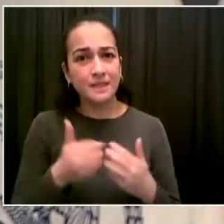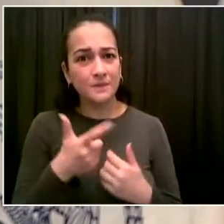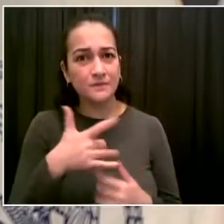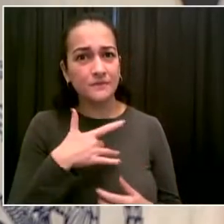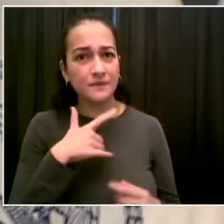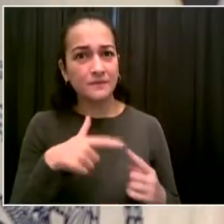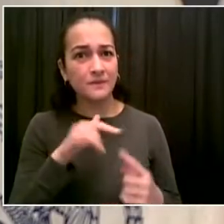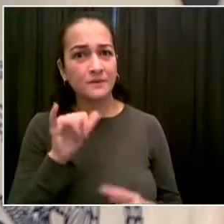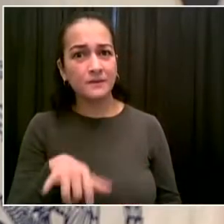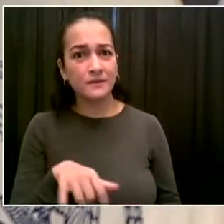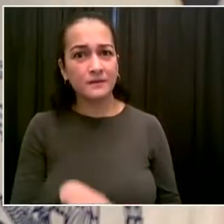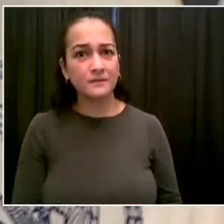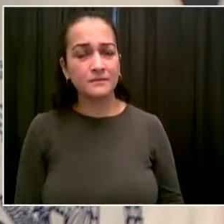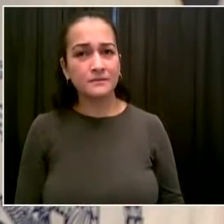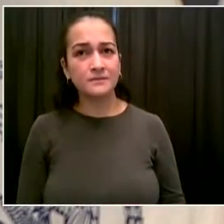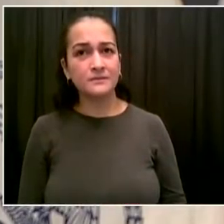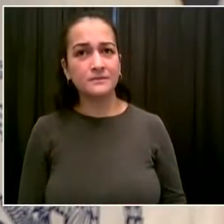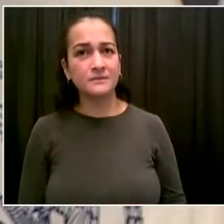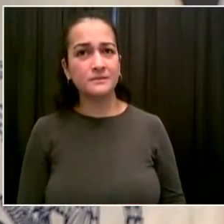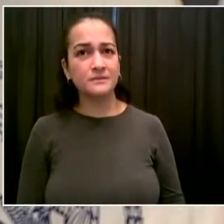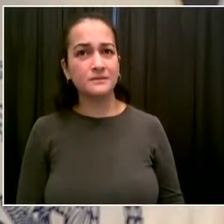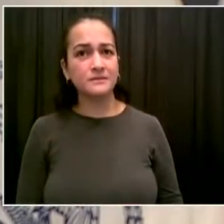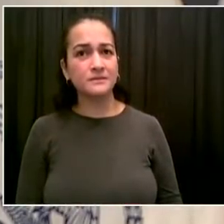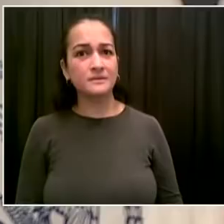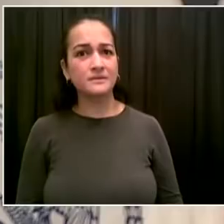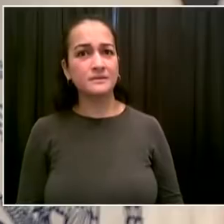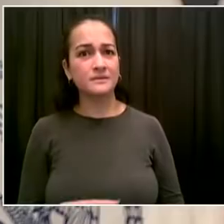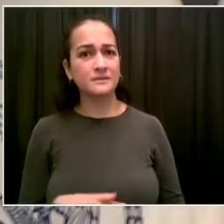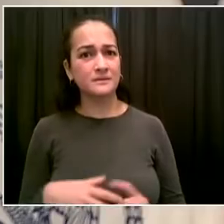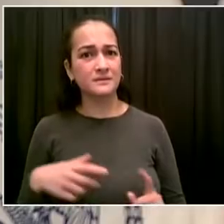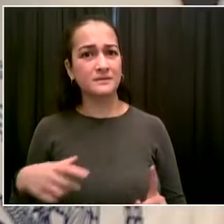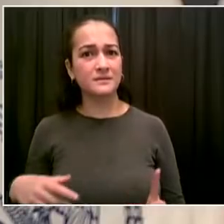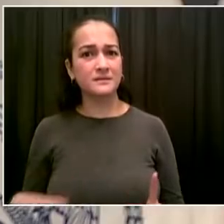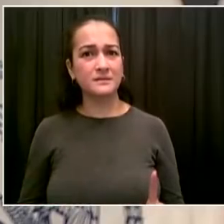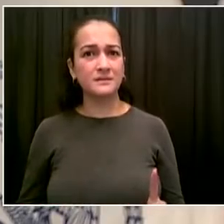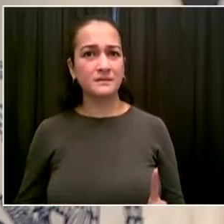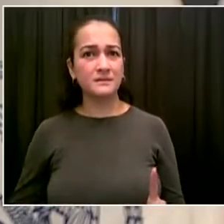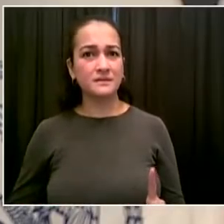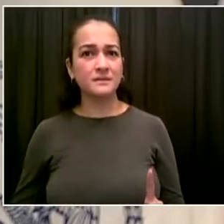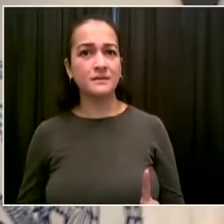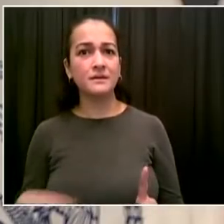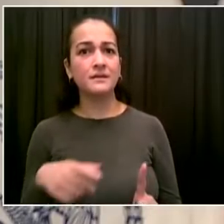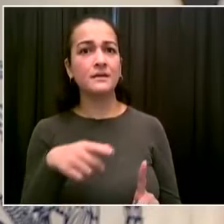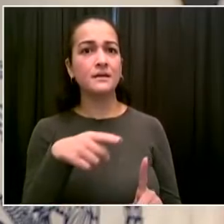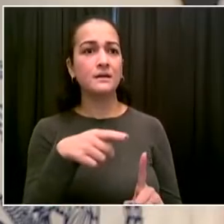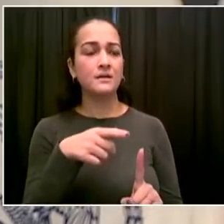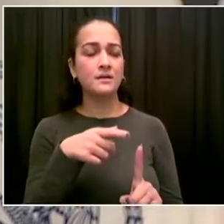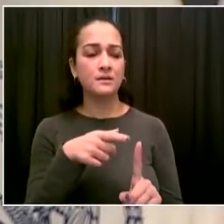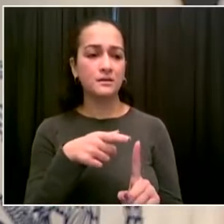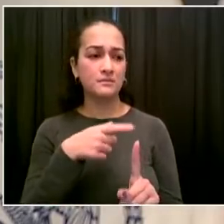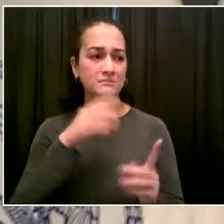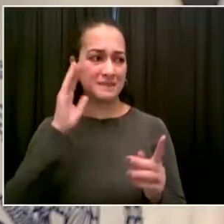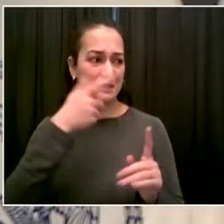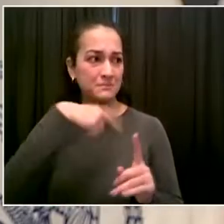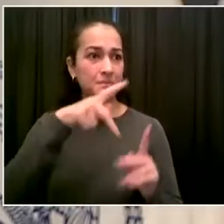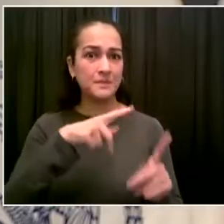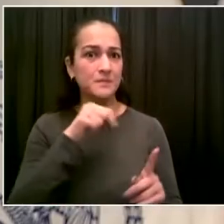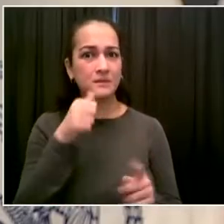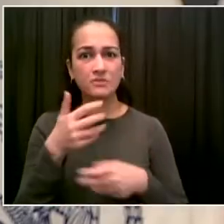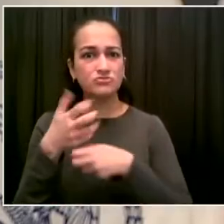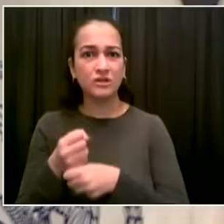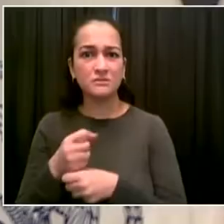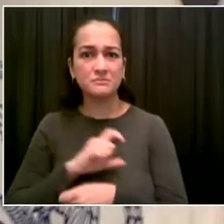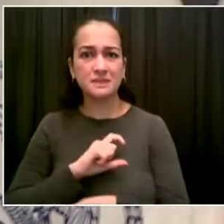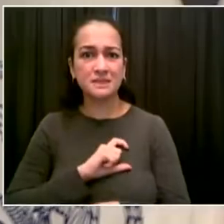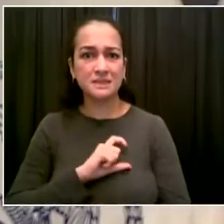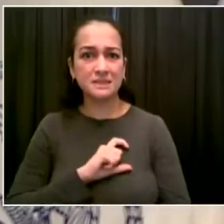the public, especially with the police and how they've handled the pandemic so far? Well, thank you, Amanda. I think when everyone's vaccinated, it's going to make